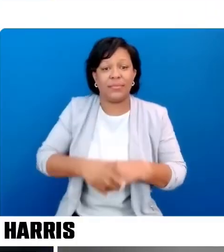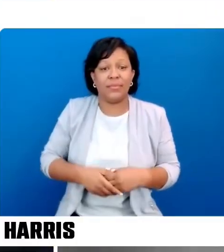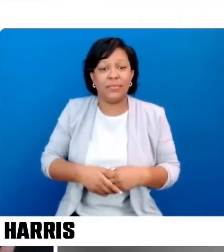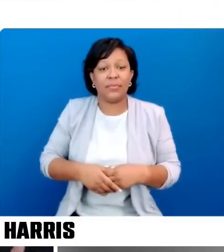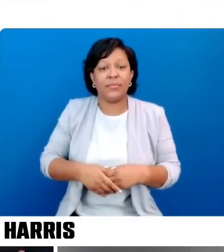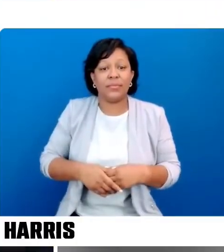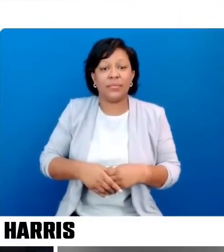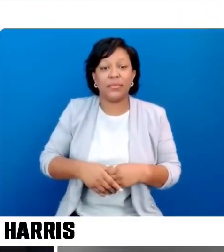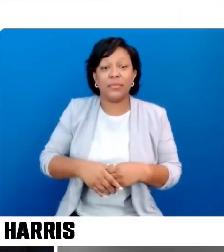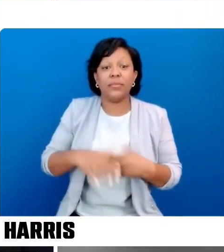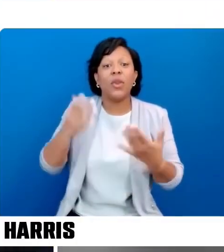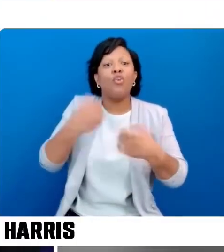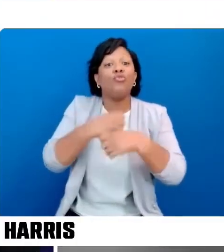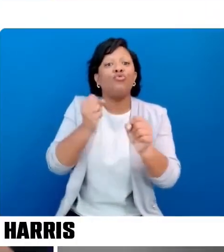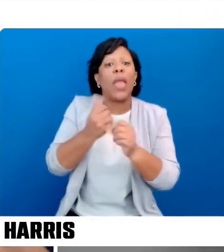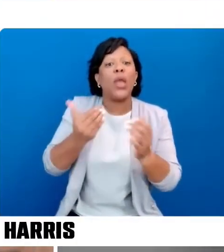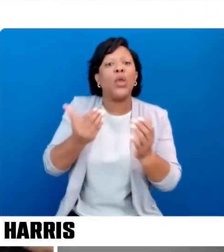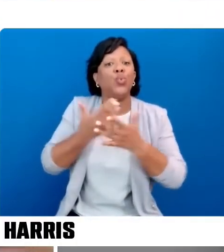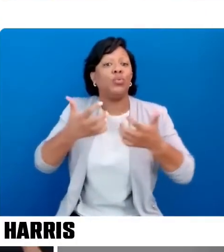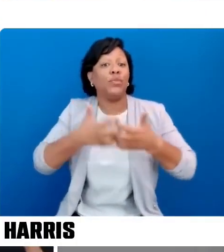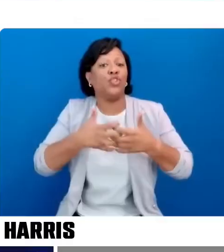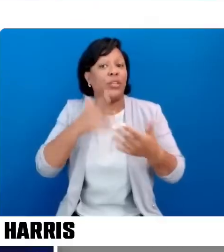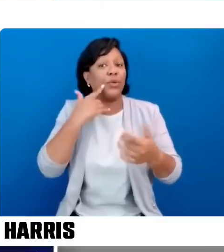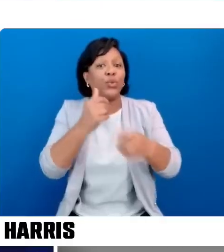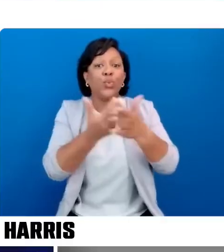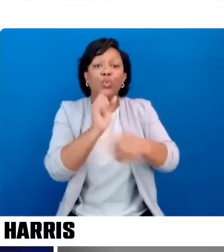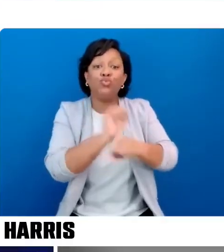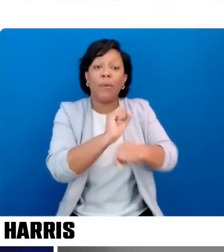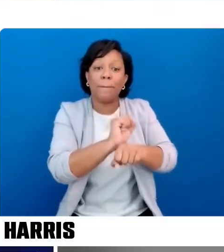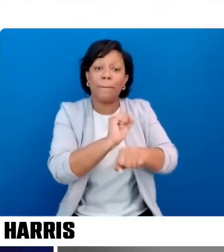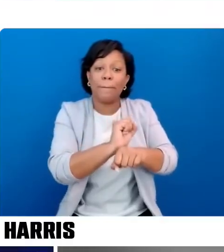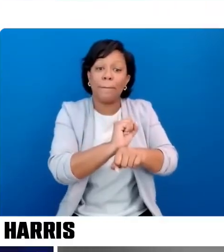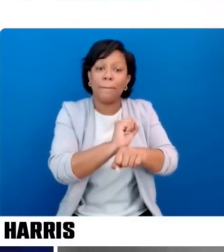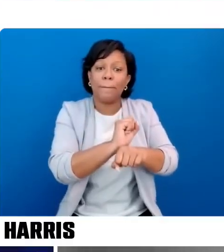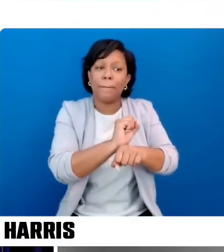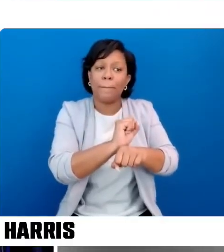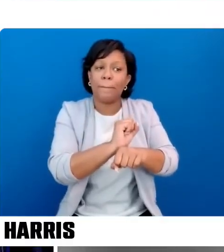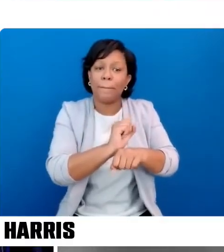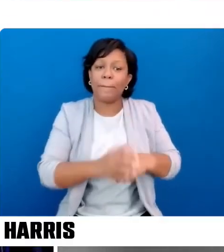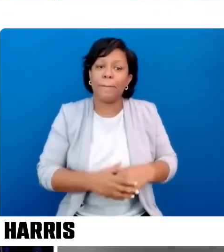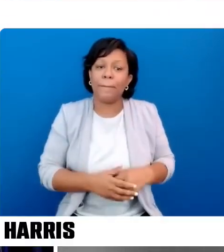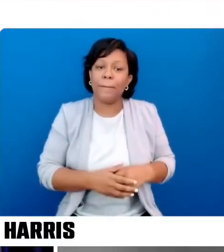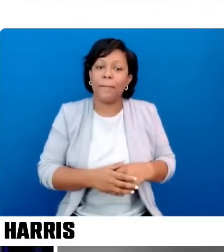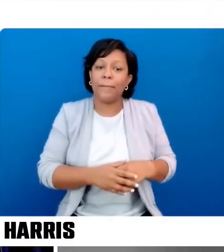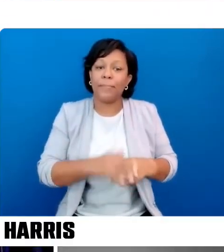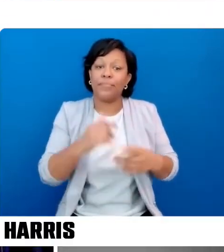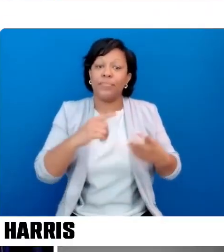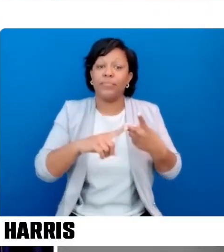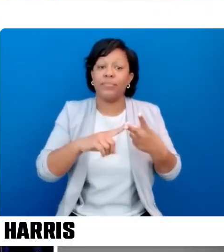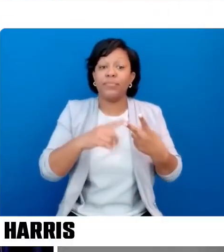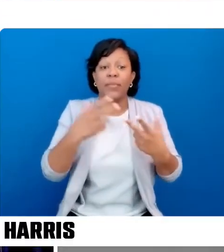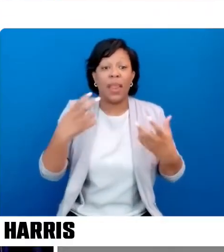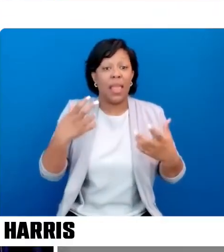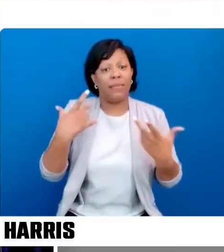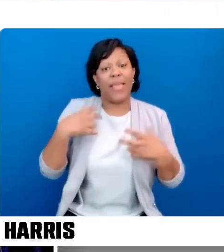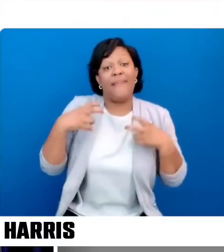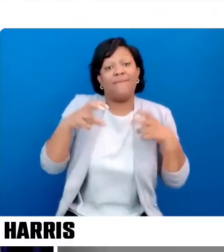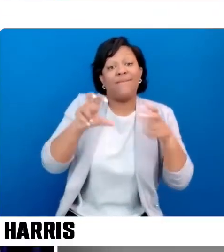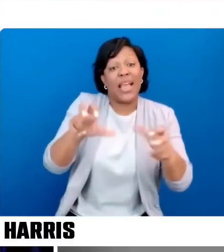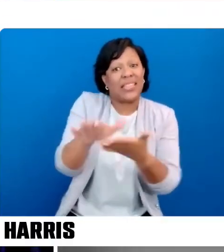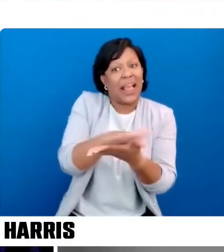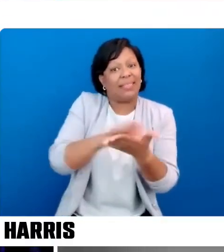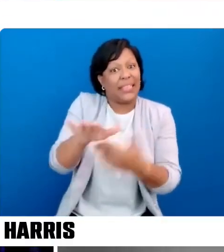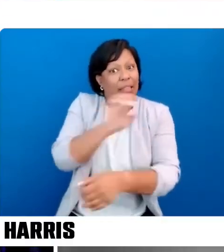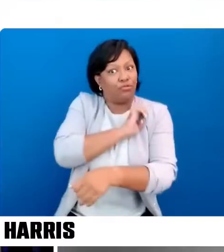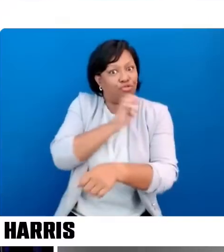jobs while I have been vice president. We have invested in clean energy to the point that we are opening up factories around